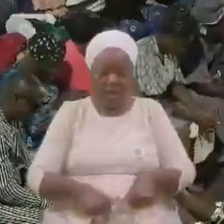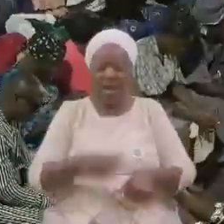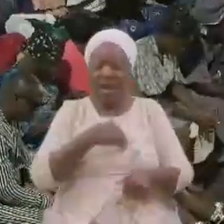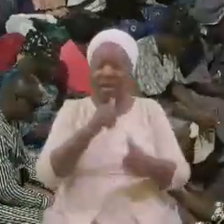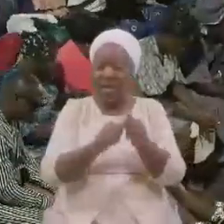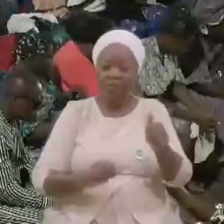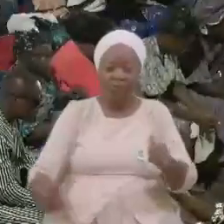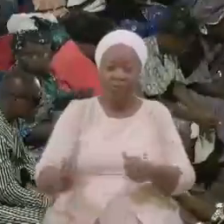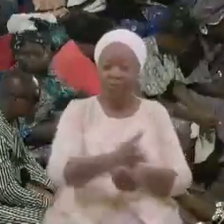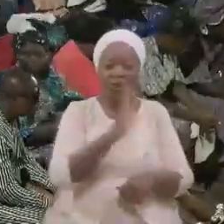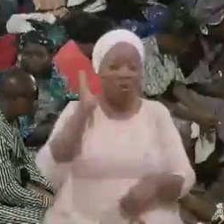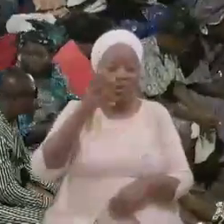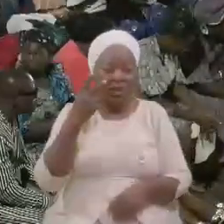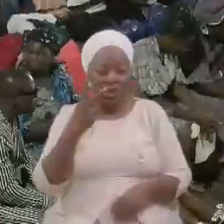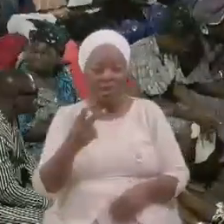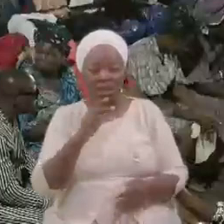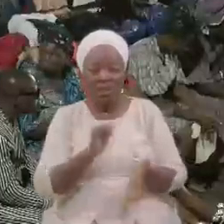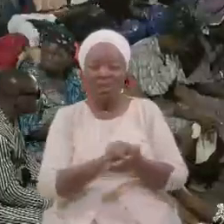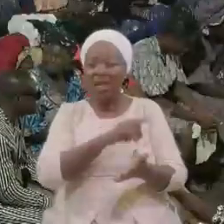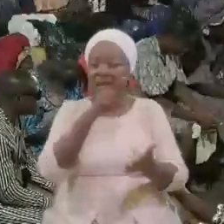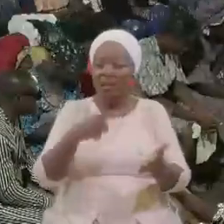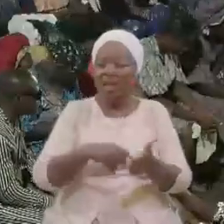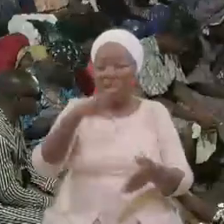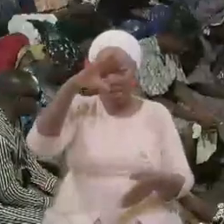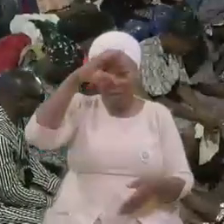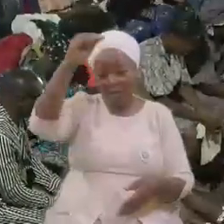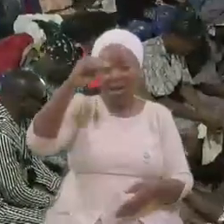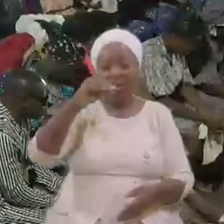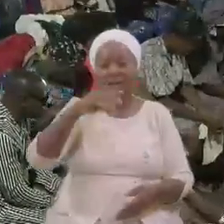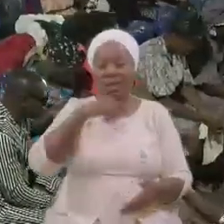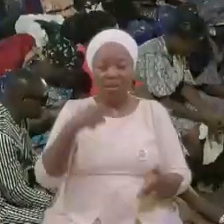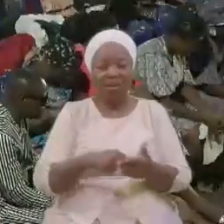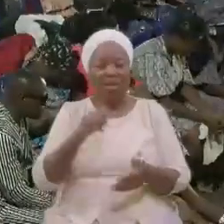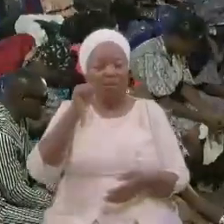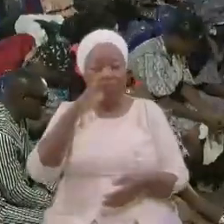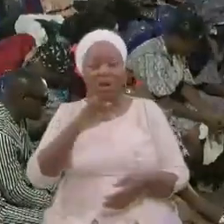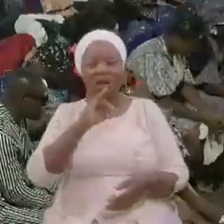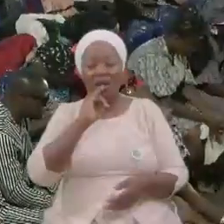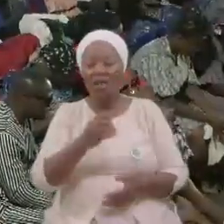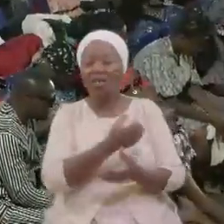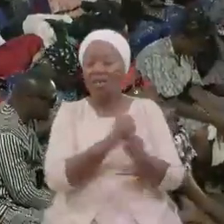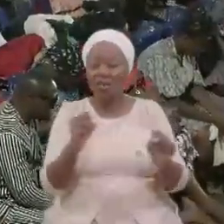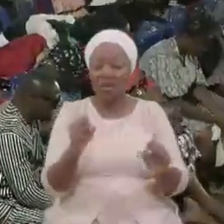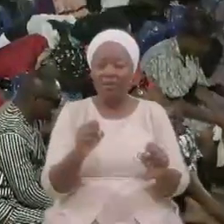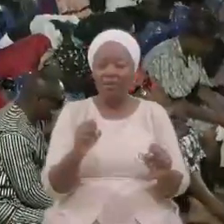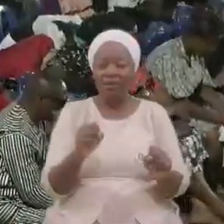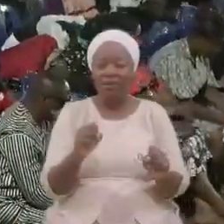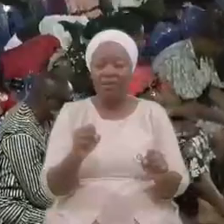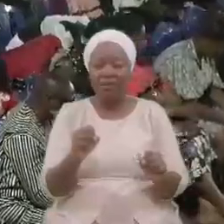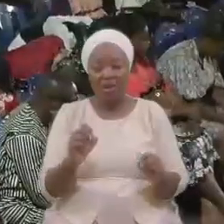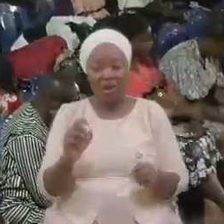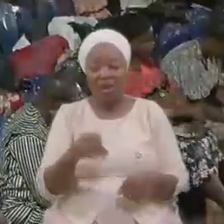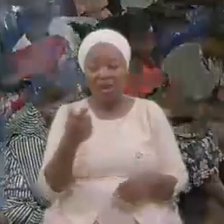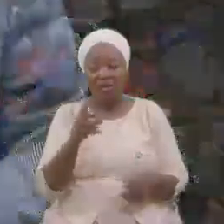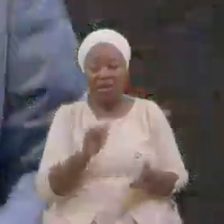see this man is saved, this woman is saved. Wherever you